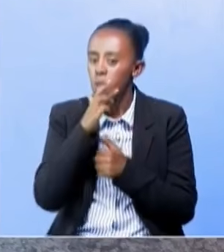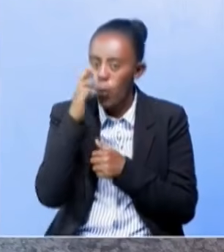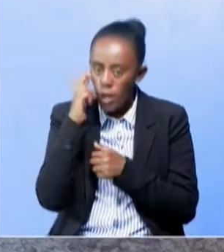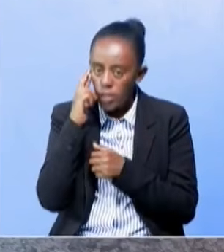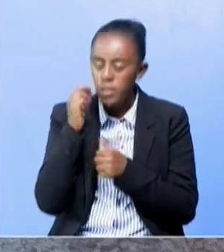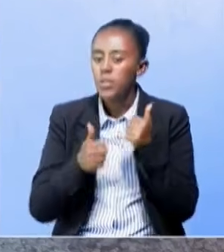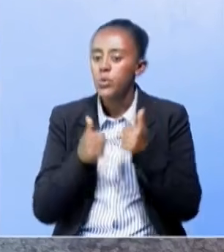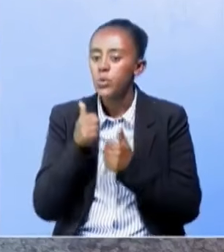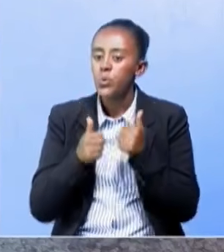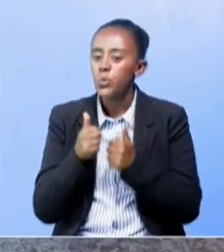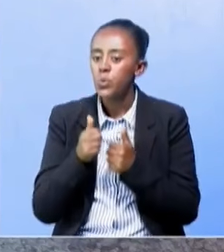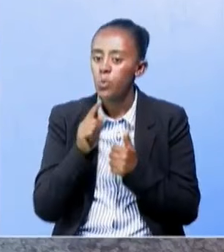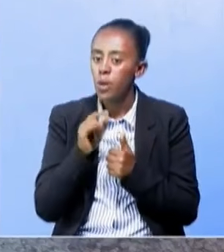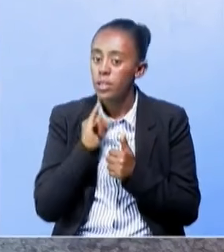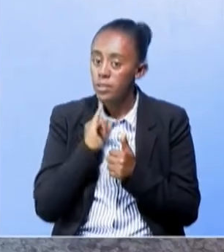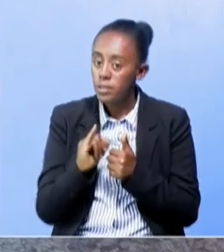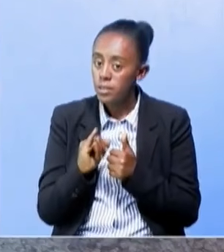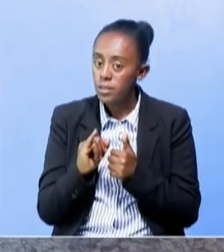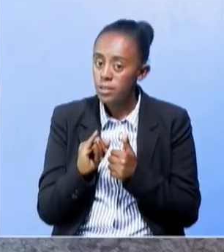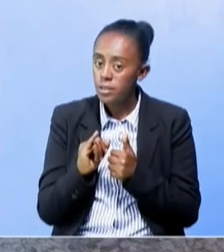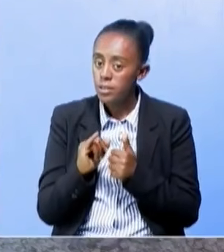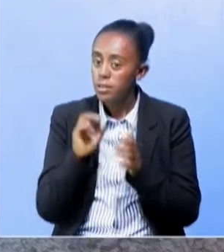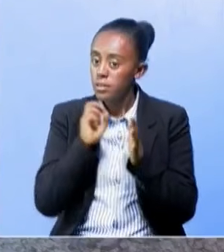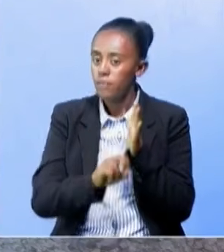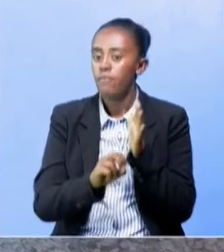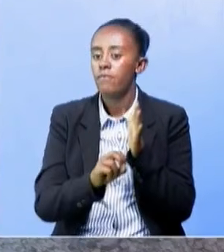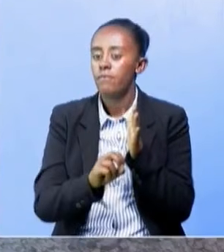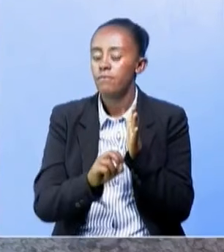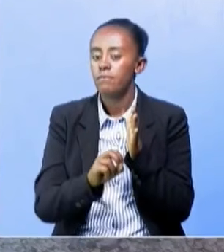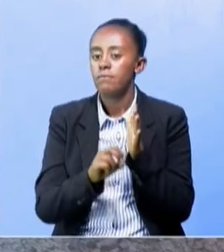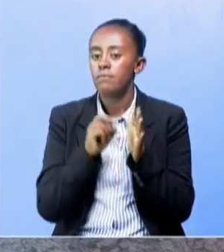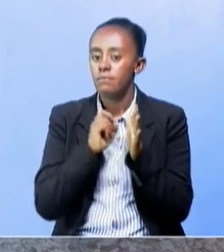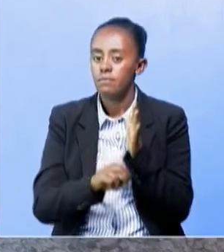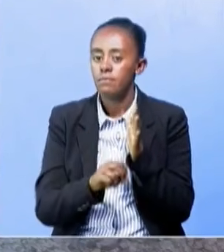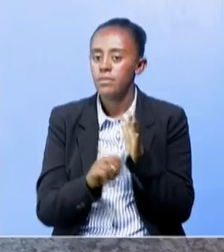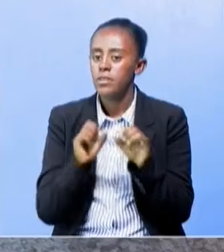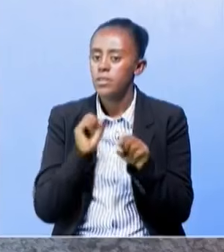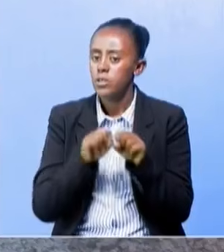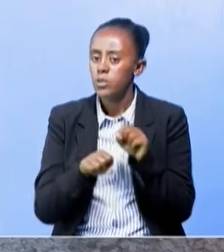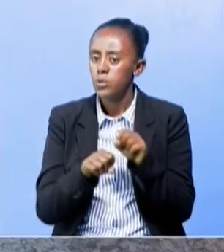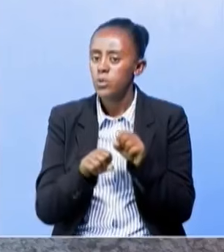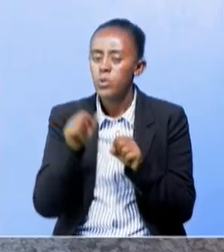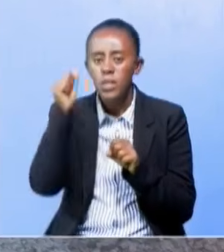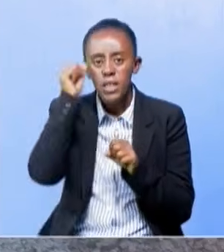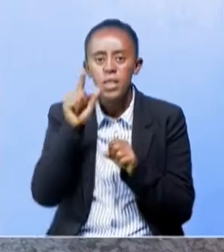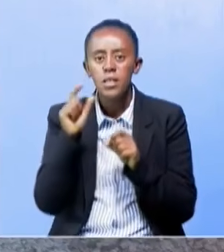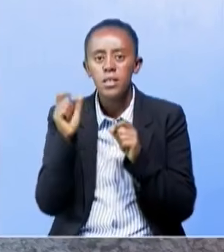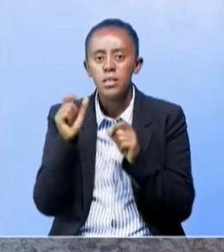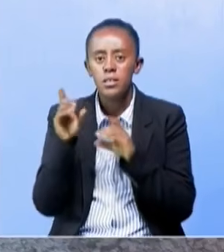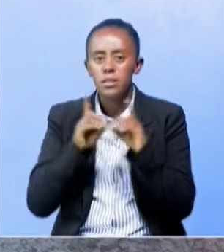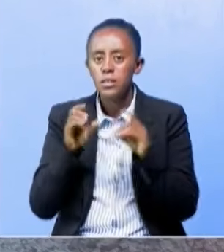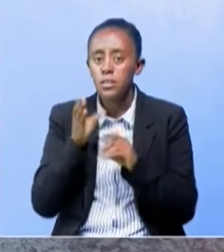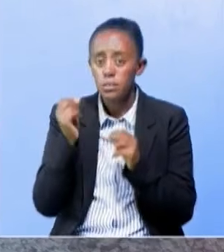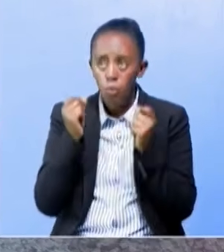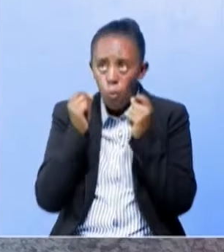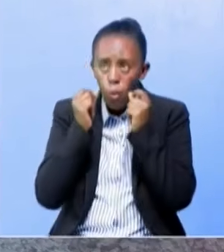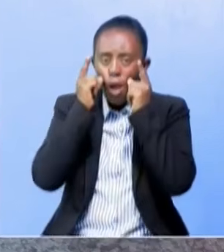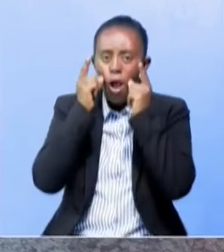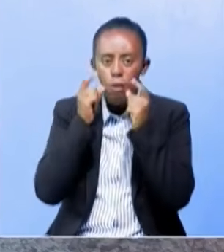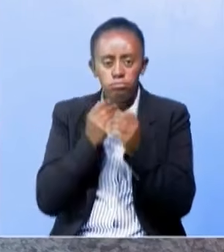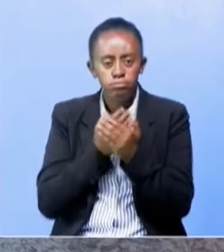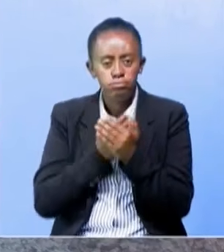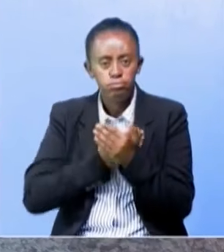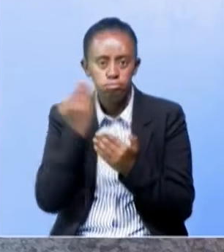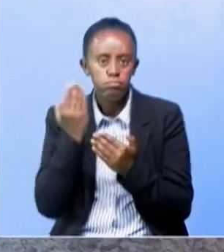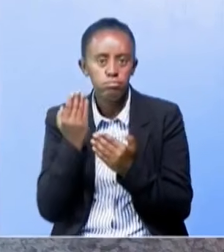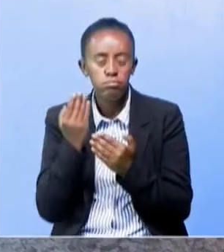which one is the result. So he didn't wake up early. Therefore,